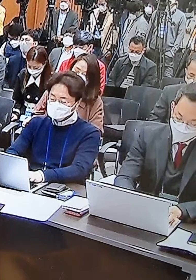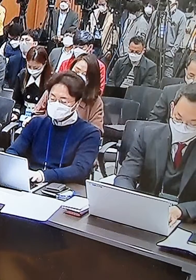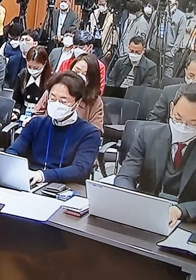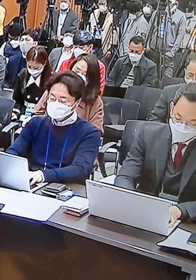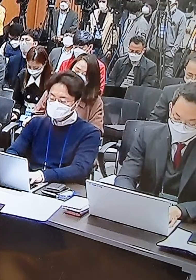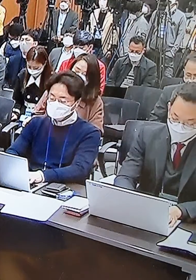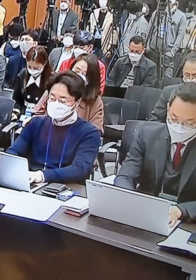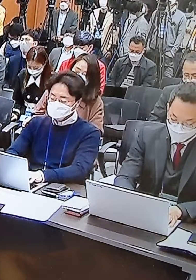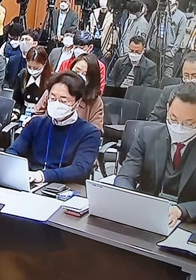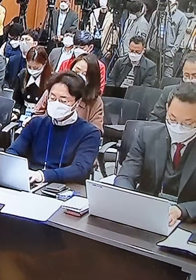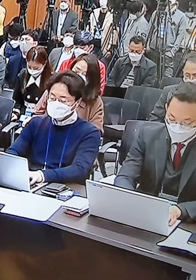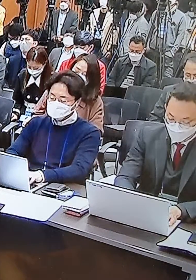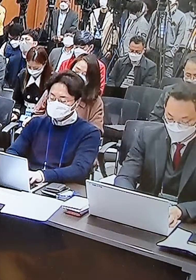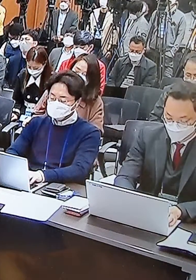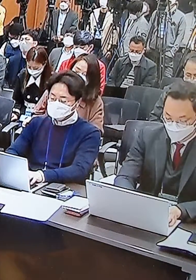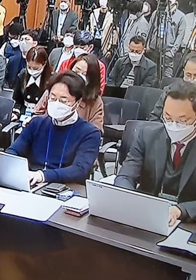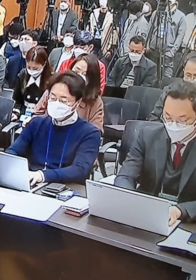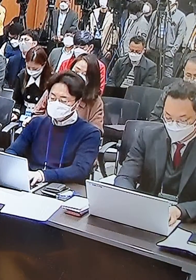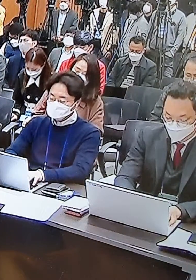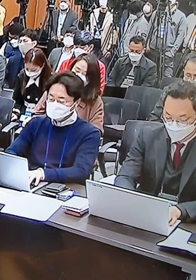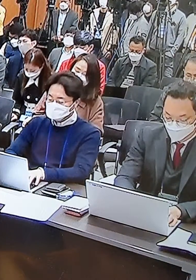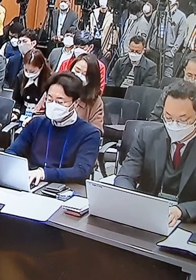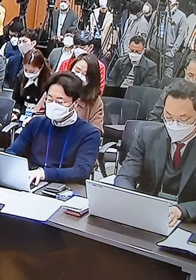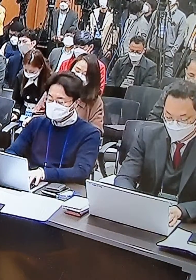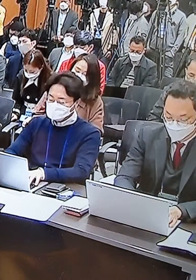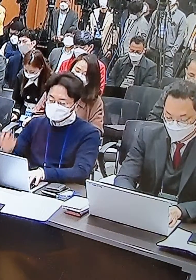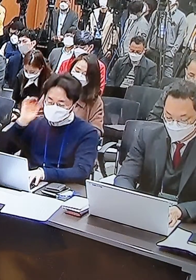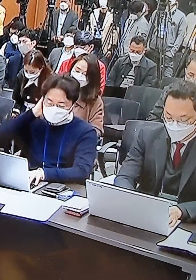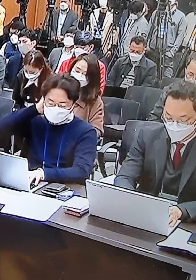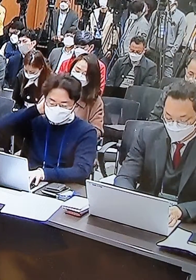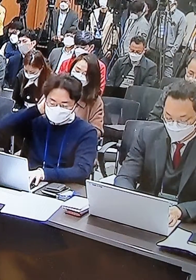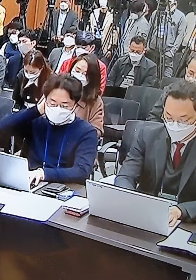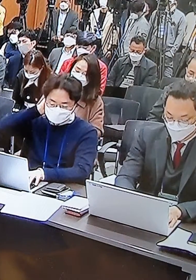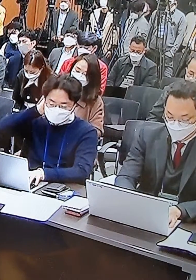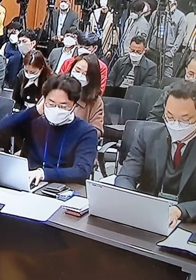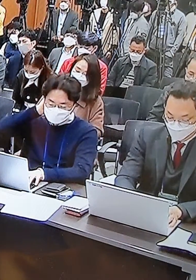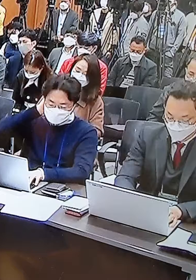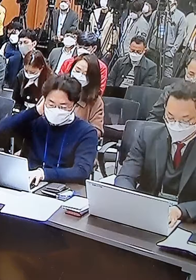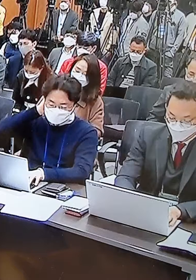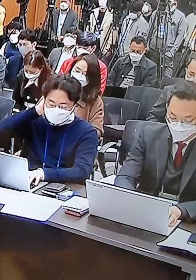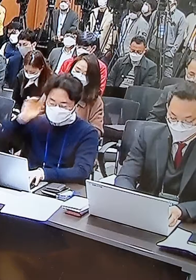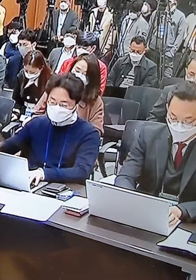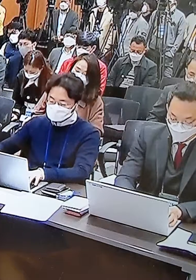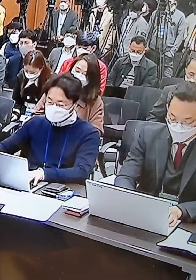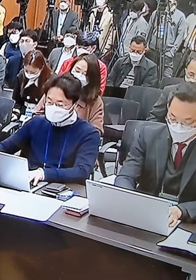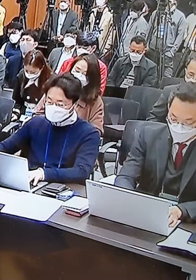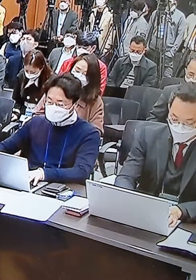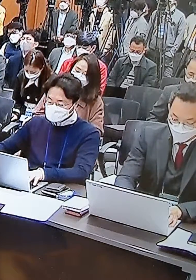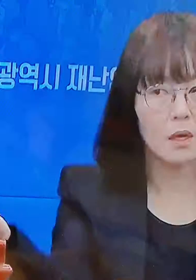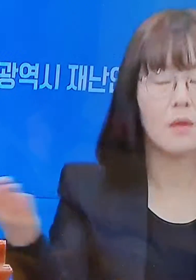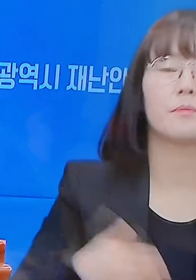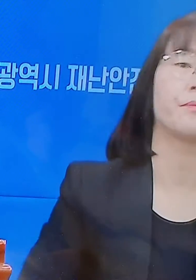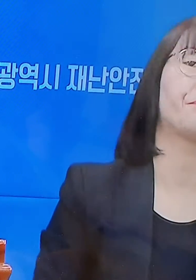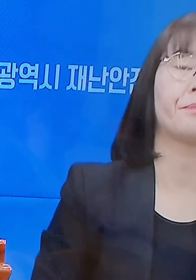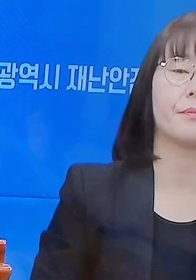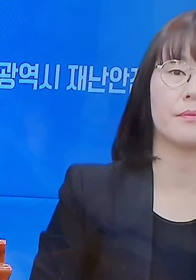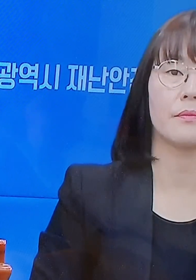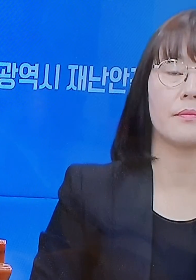So the more intake of coronaviruses, the higher you get